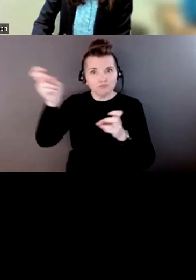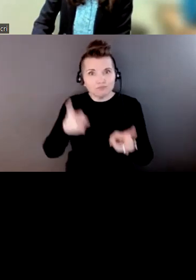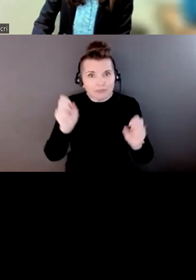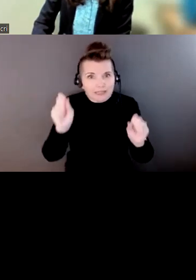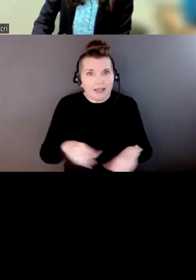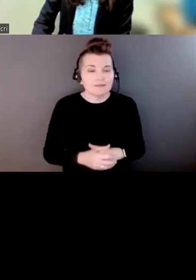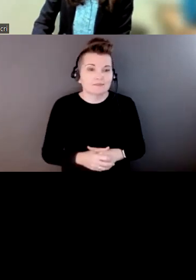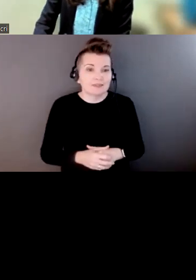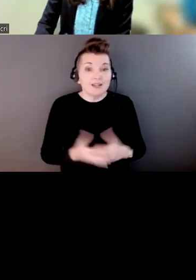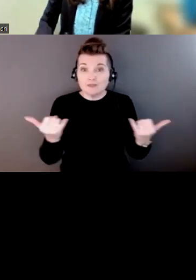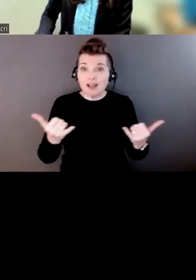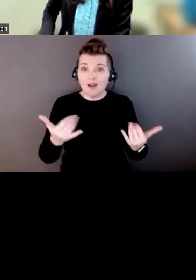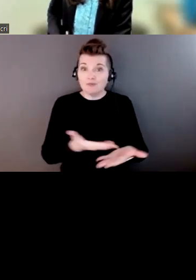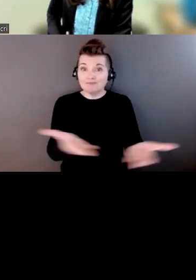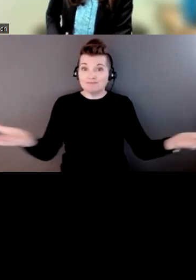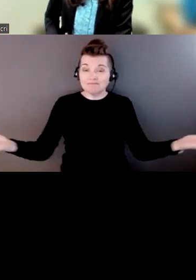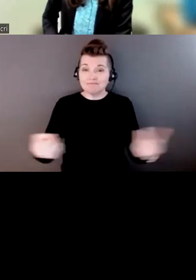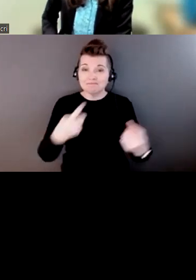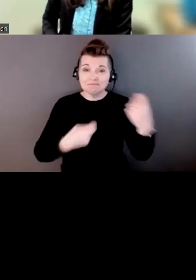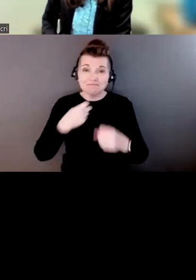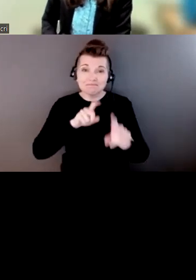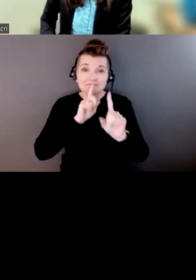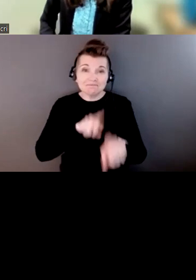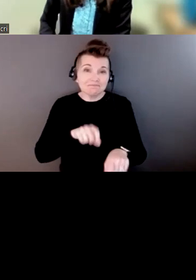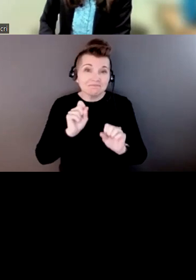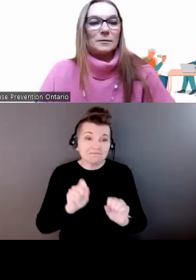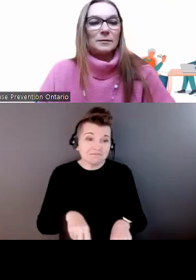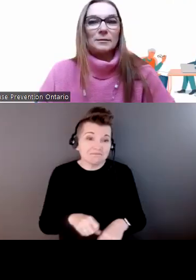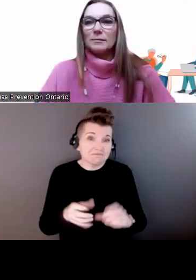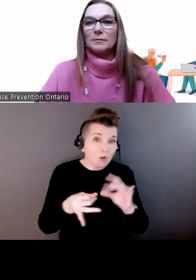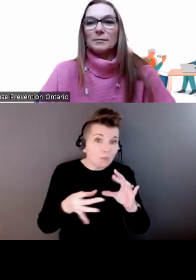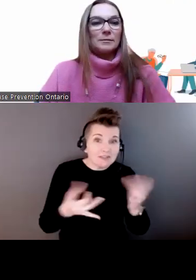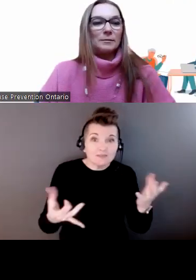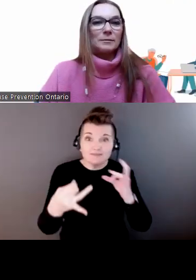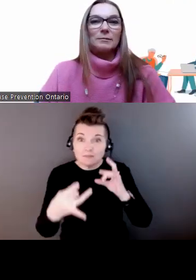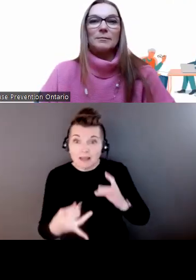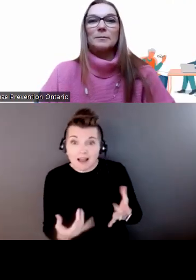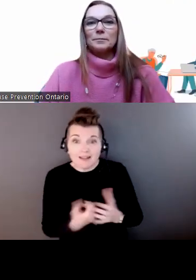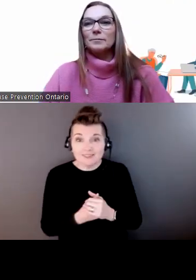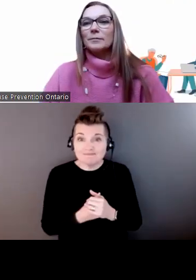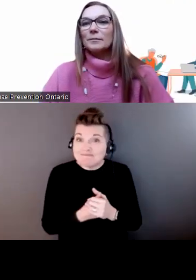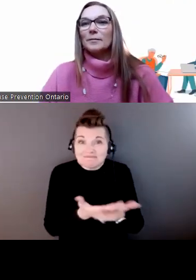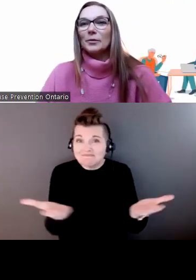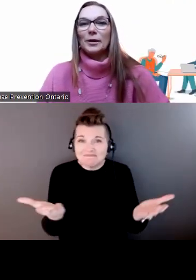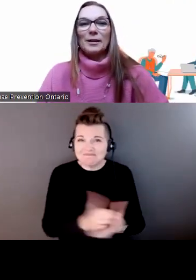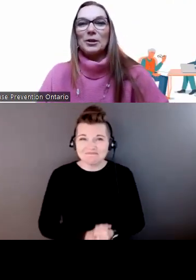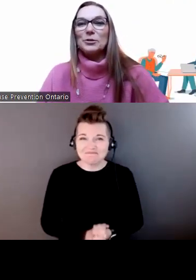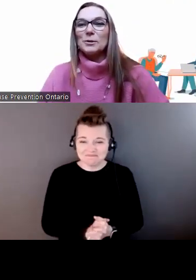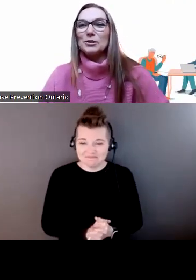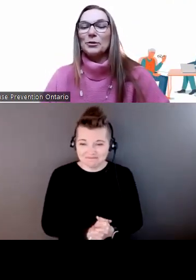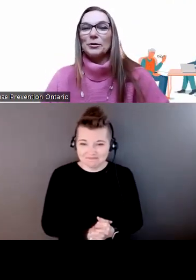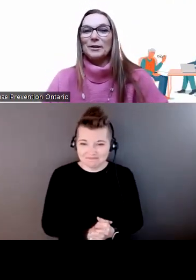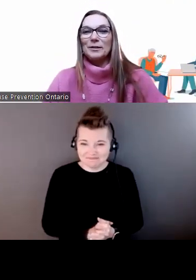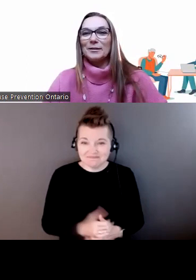to open up the floor to discussion, questions, comments, feedback, and hear from all of you. Great. Thank